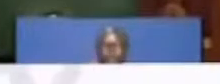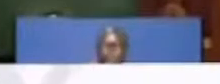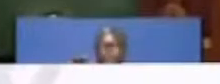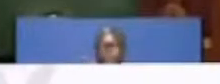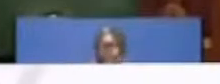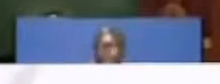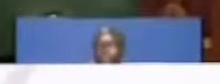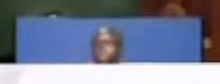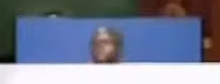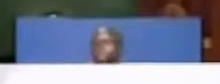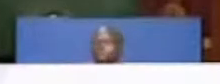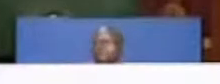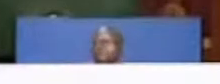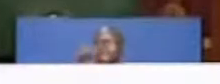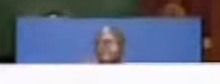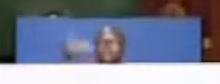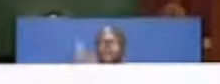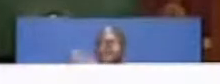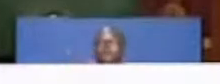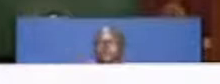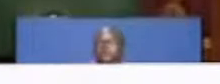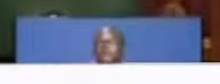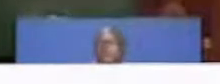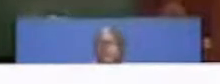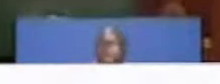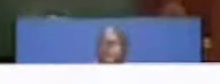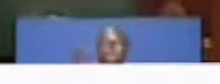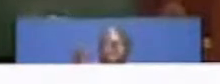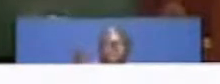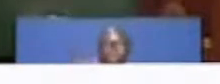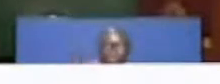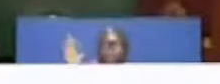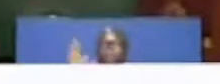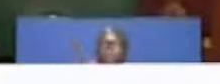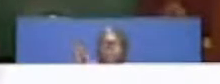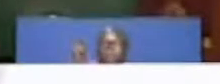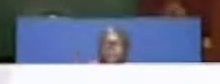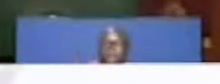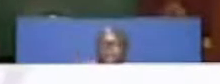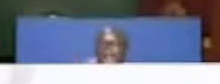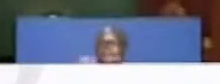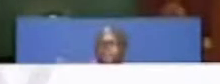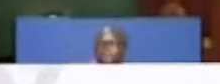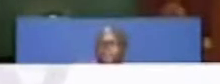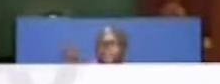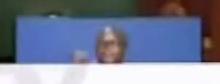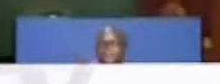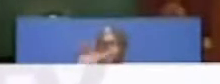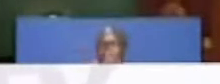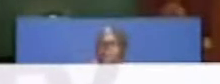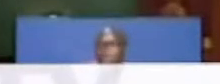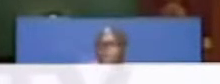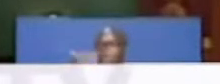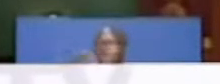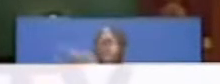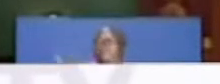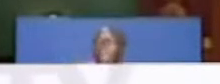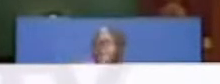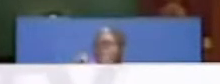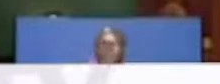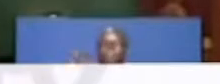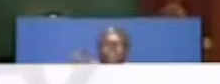move the nation closer to our destiny of a more fair, just, and equitable Kenya for all builds on the intentions of